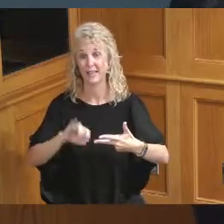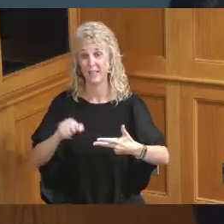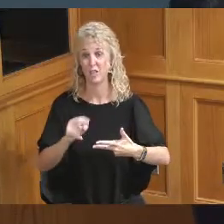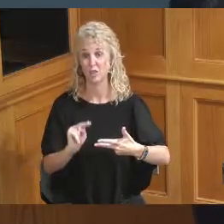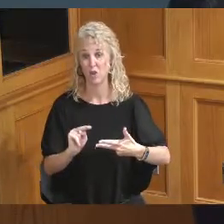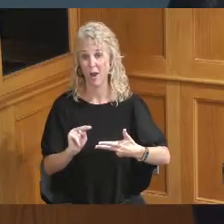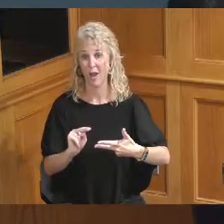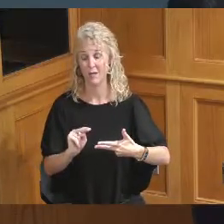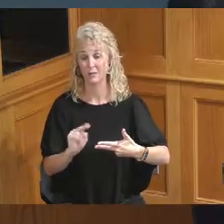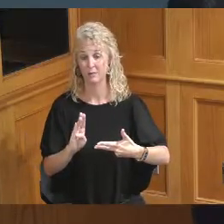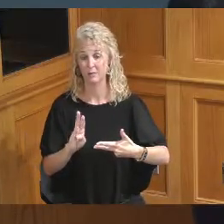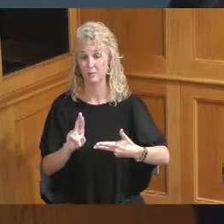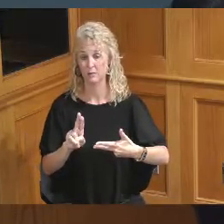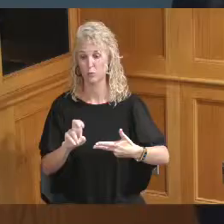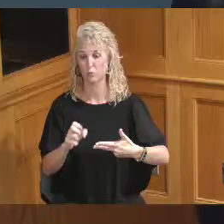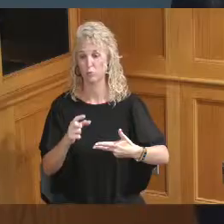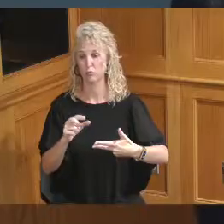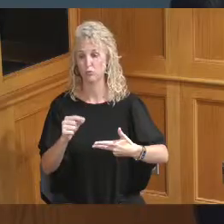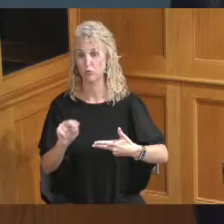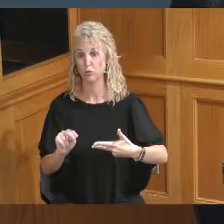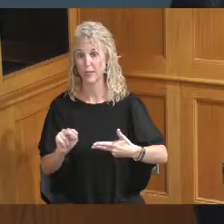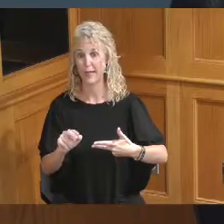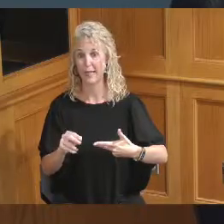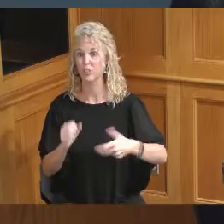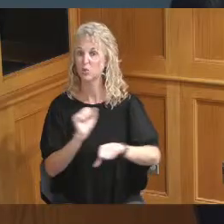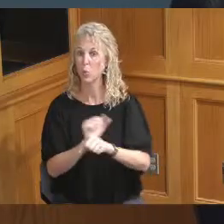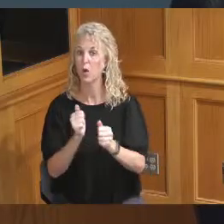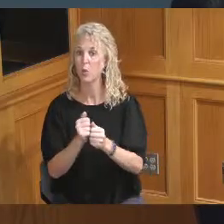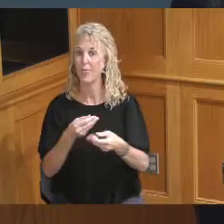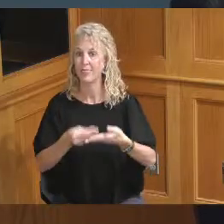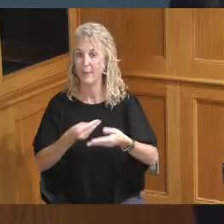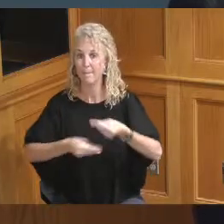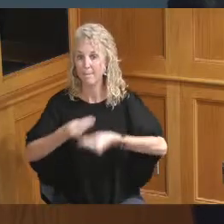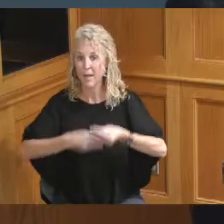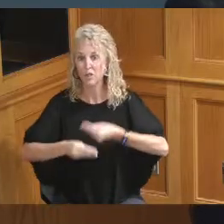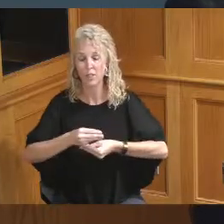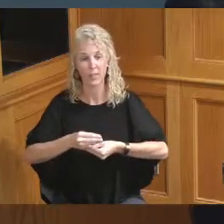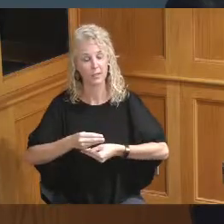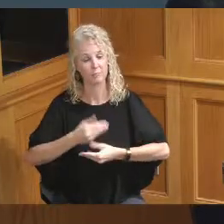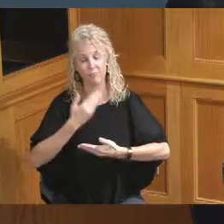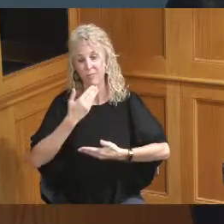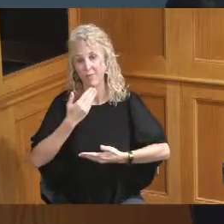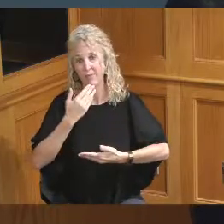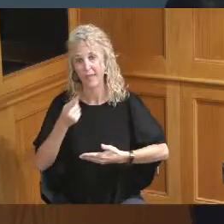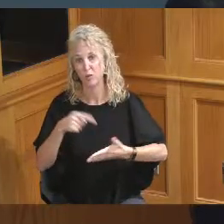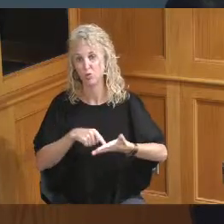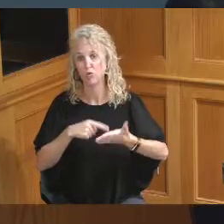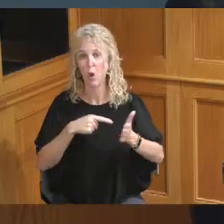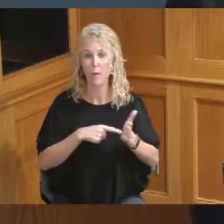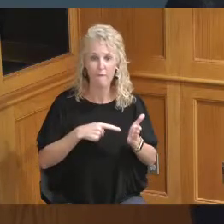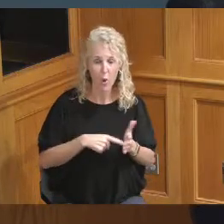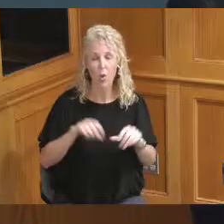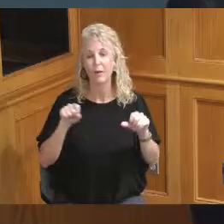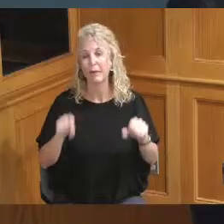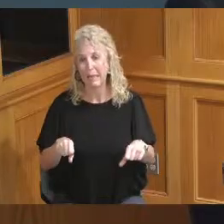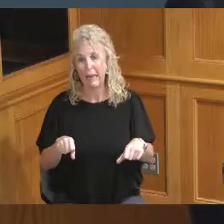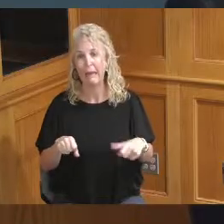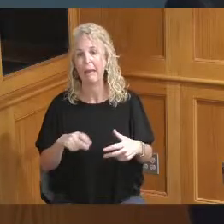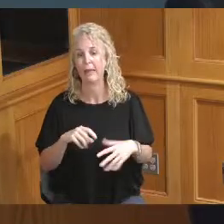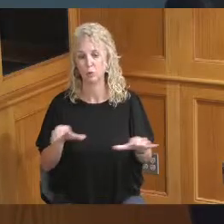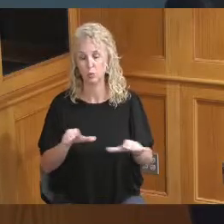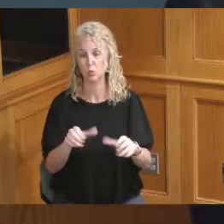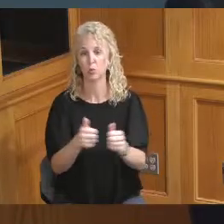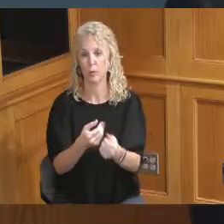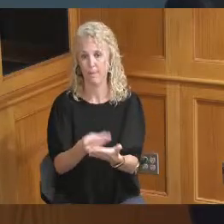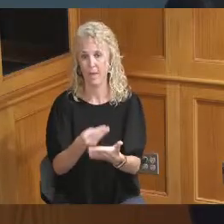on all things county budget and keeping us in line by way of what we can afford to do and what we should be doing